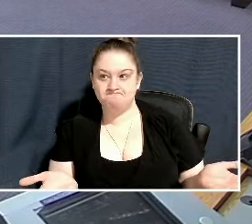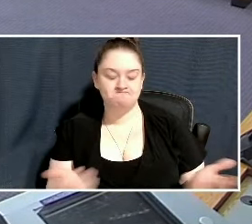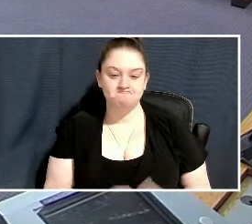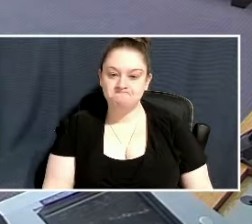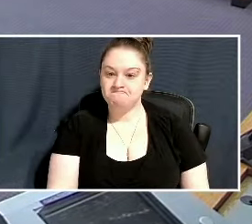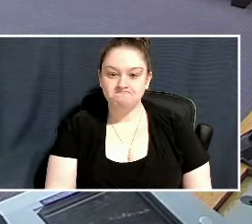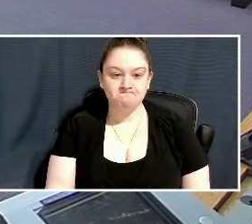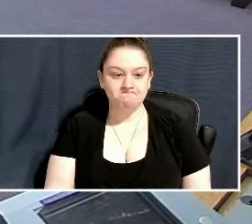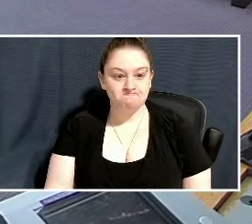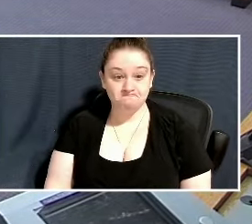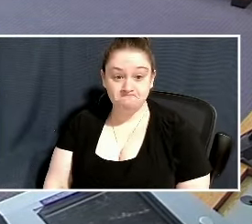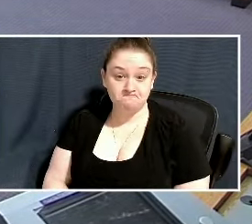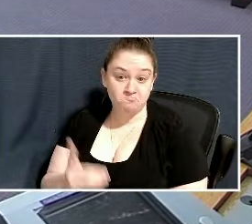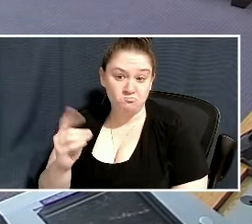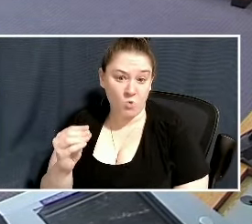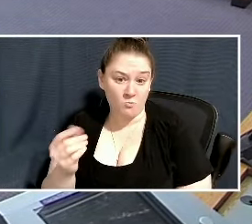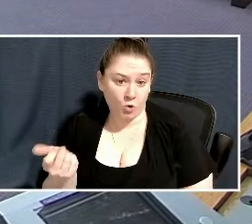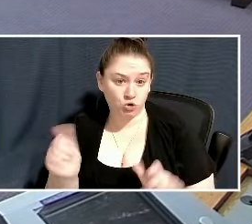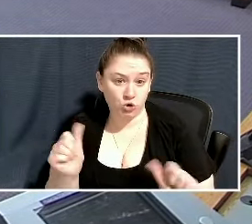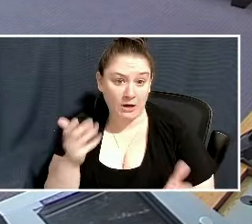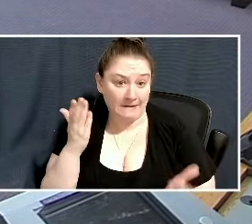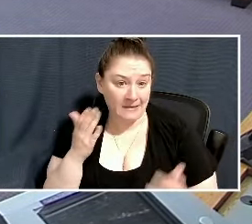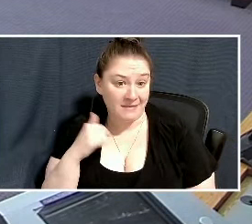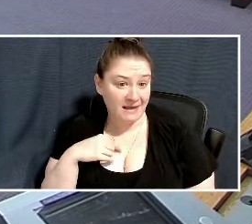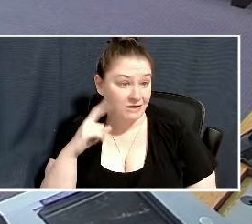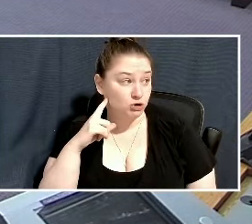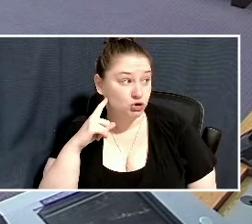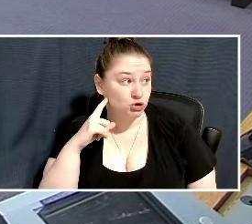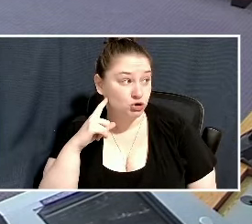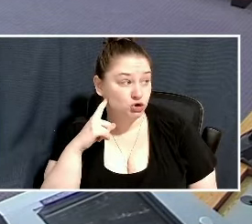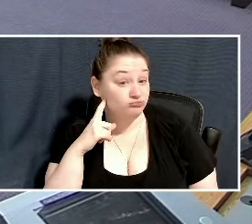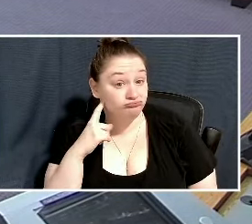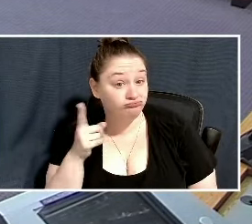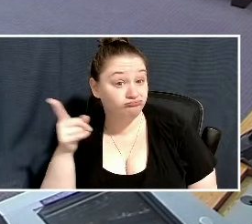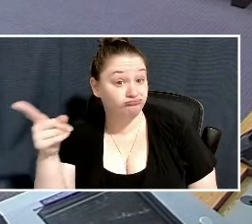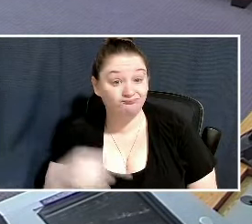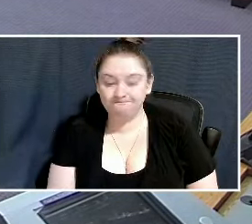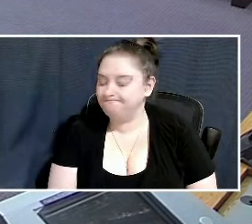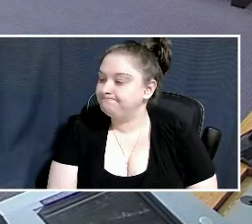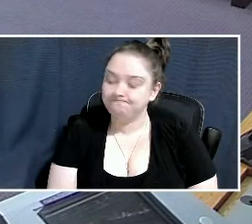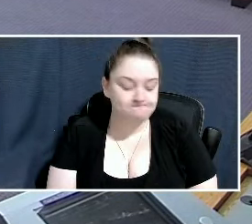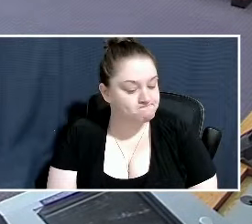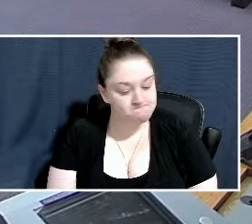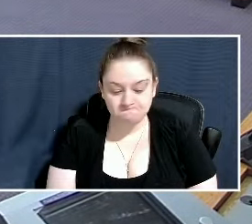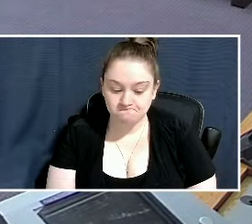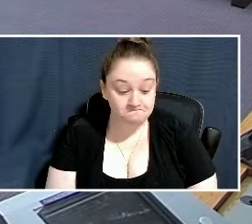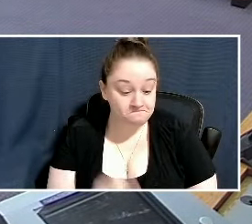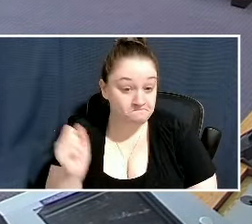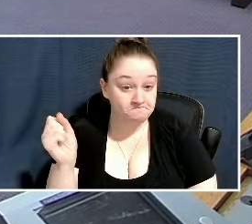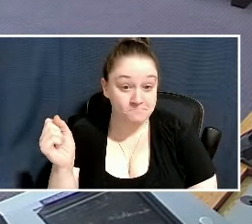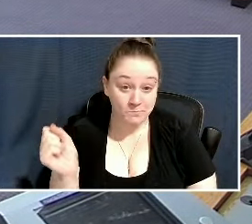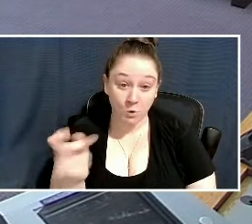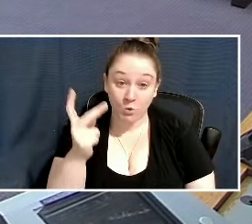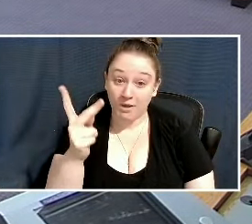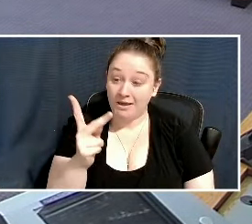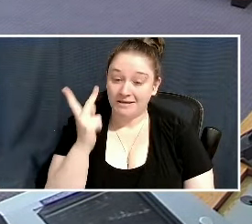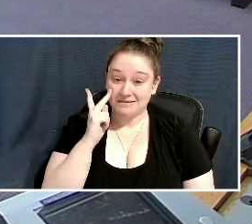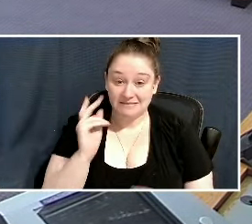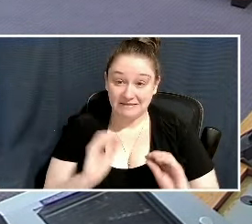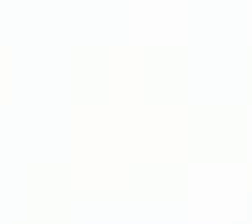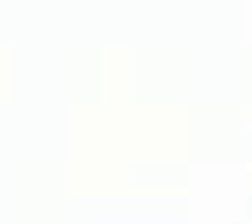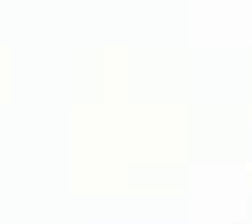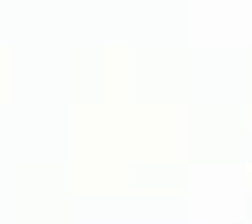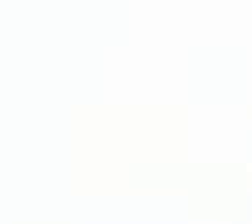Give me one more second in case they're within earshot. No. All right. Seeing no further business, we are adjourned.